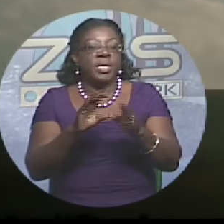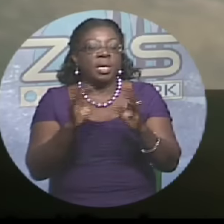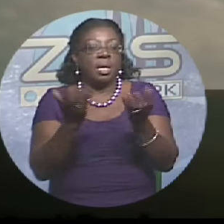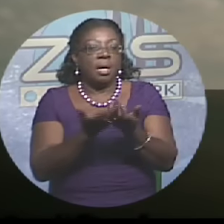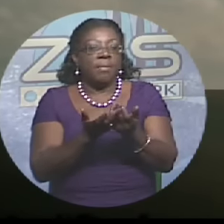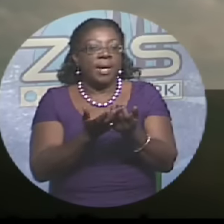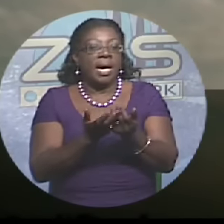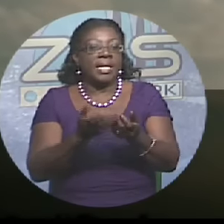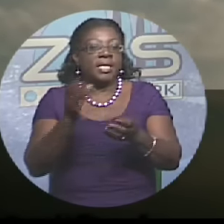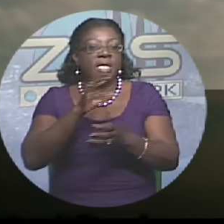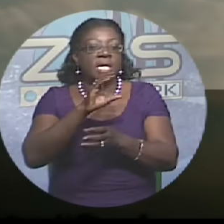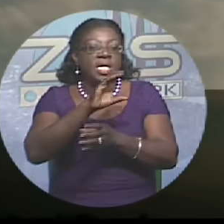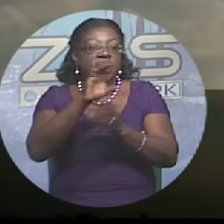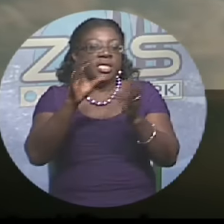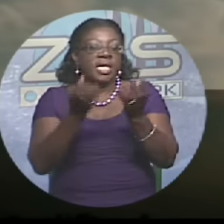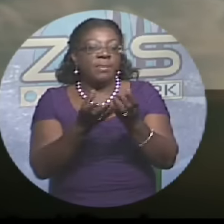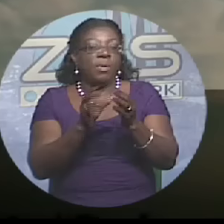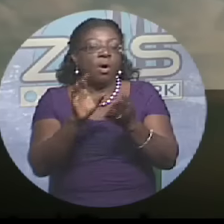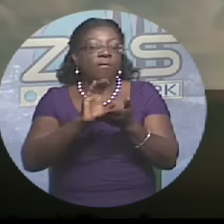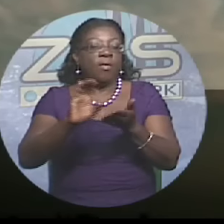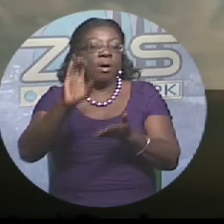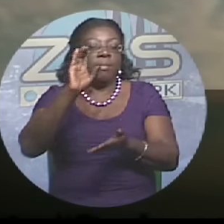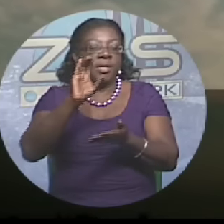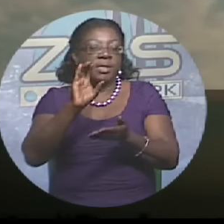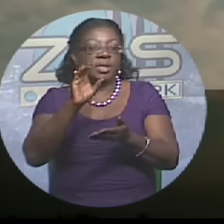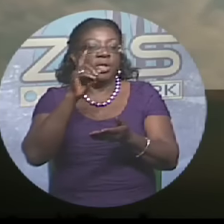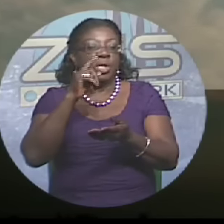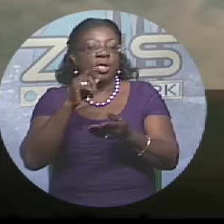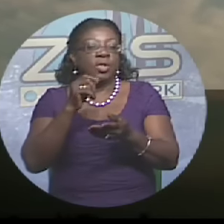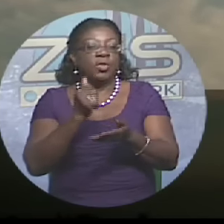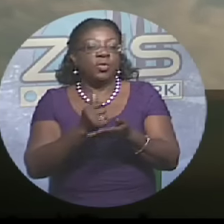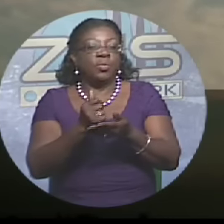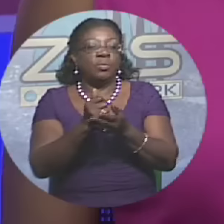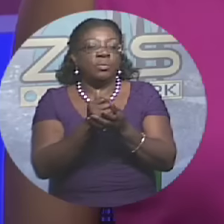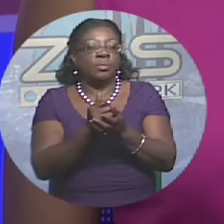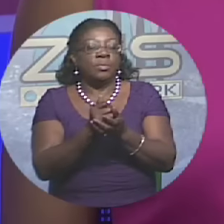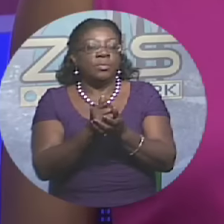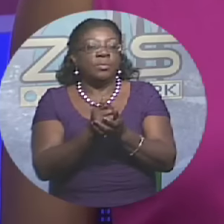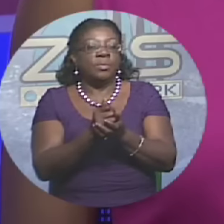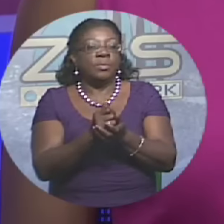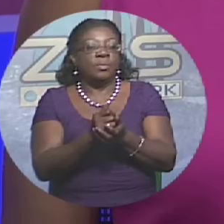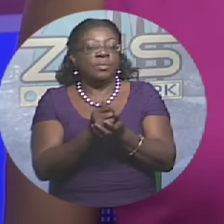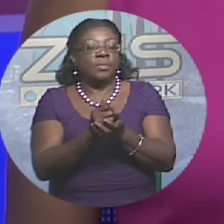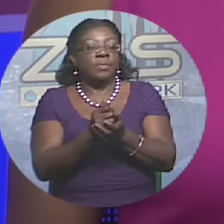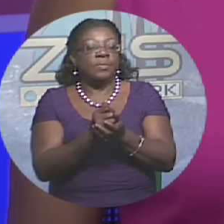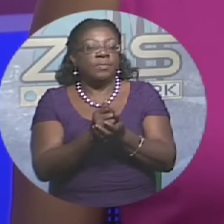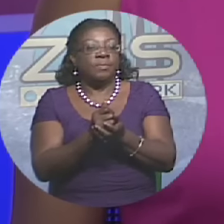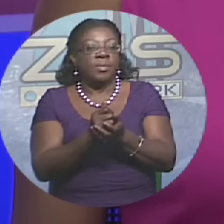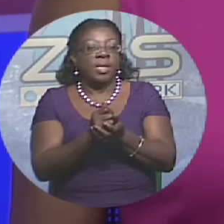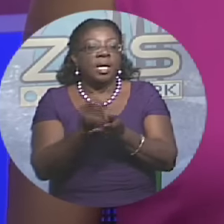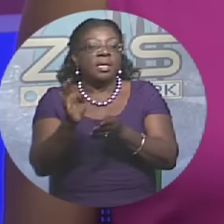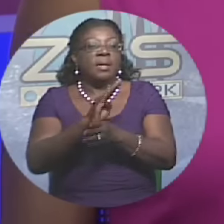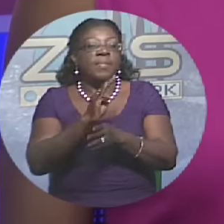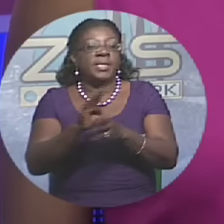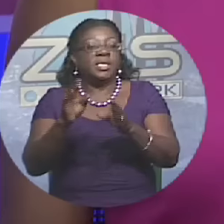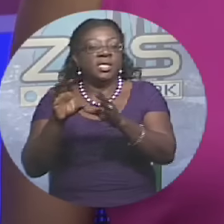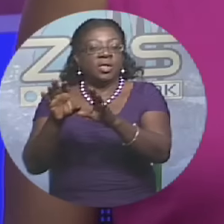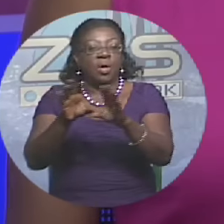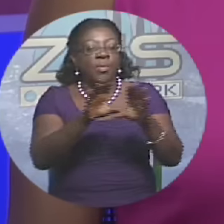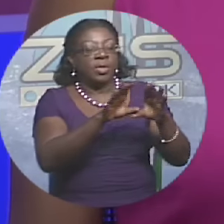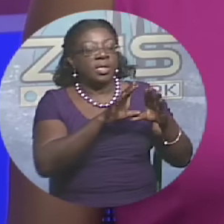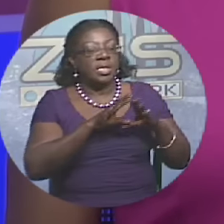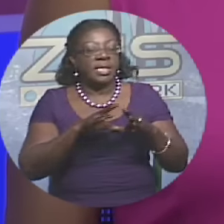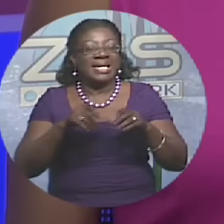to ZNS Network following this newscast for that live show. The business community continuing to support the